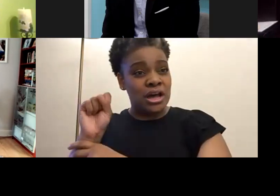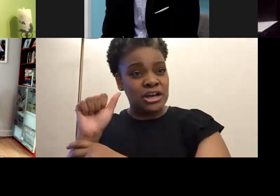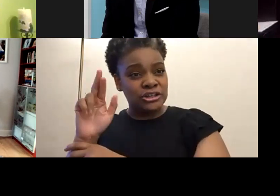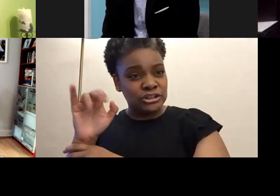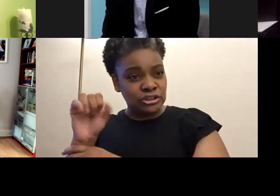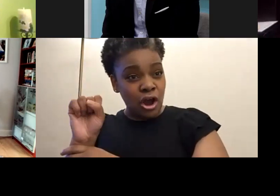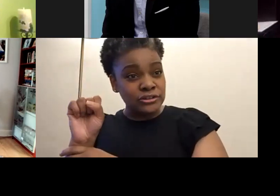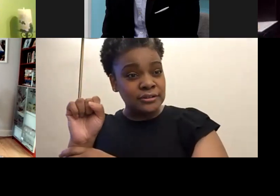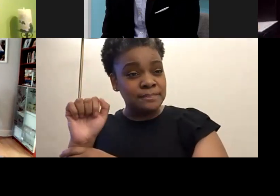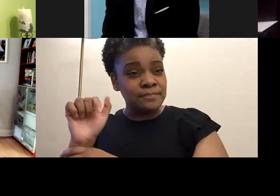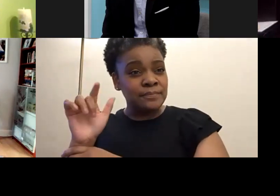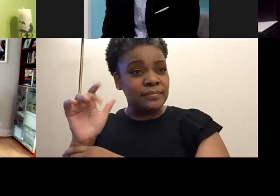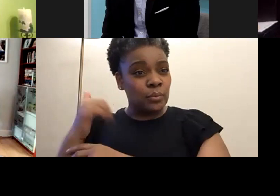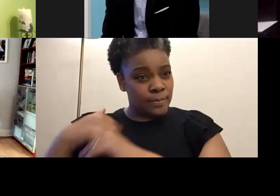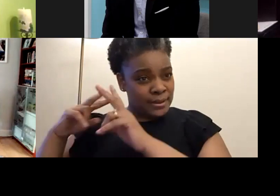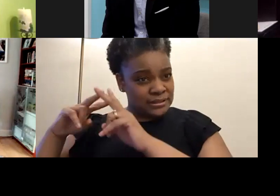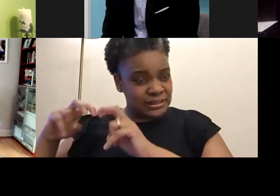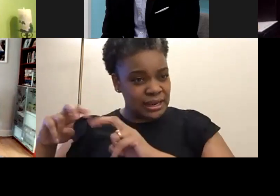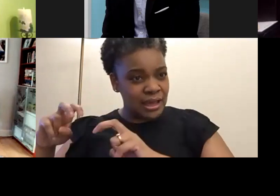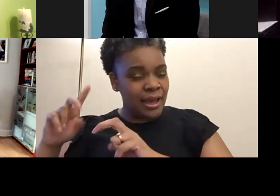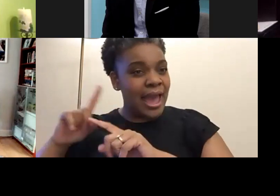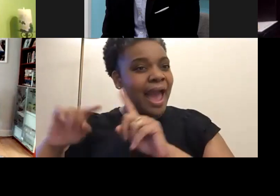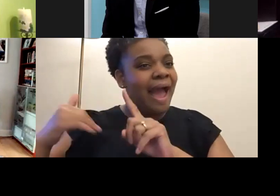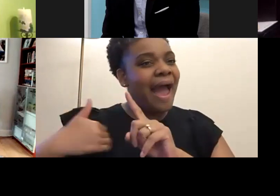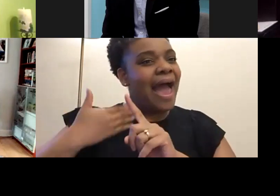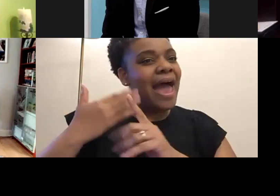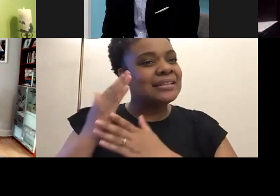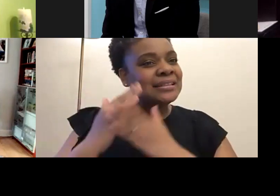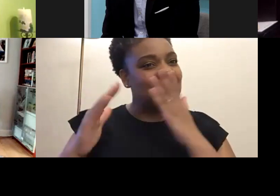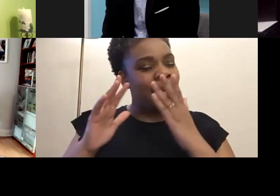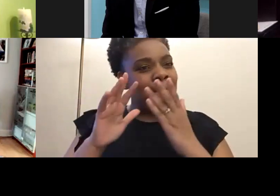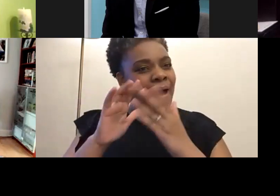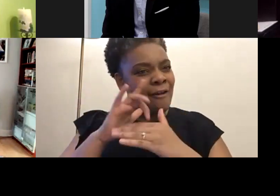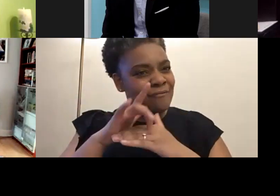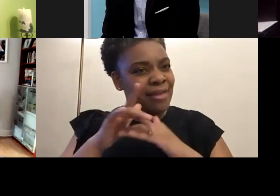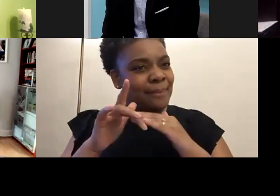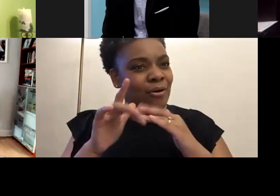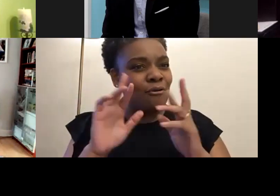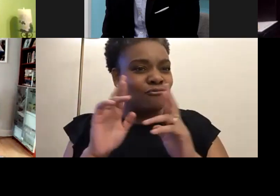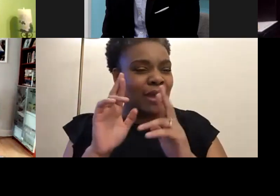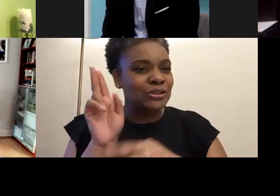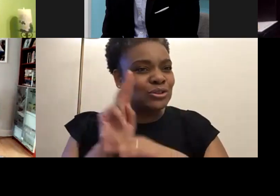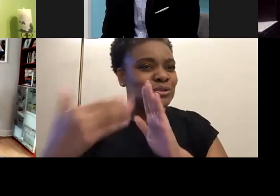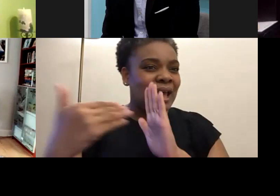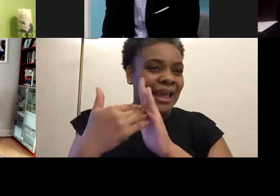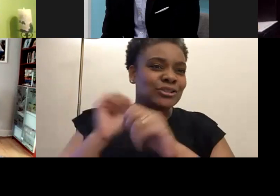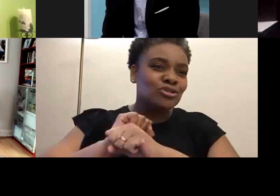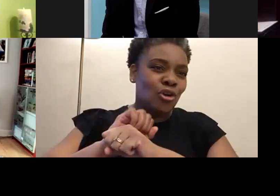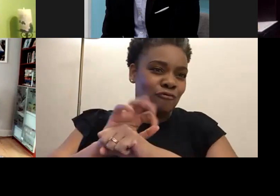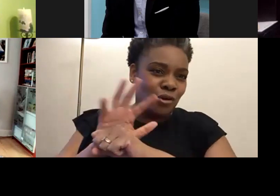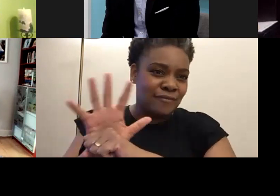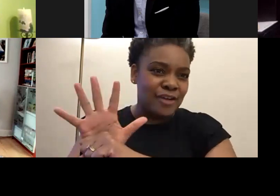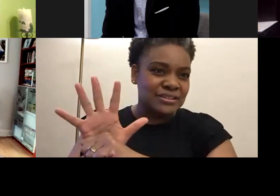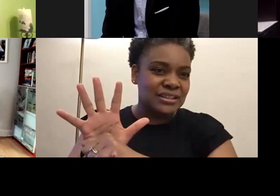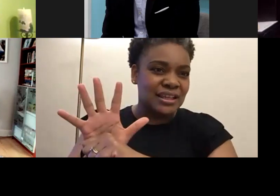works in that way, and were able to adapt it to work specifically for the coronavirus. And so these vaccines have